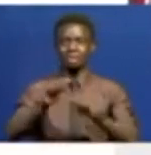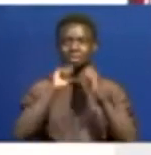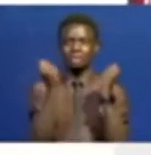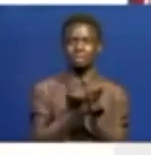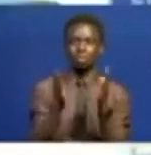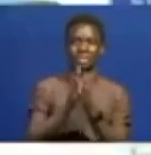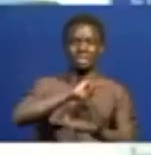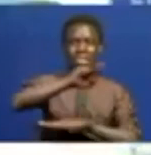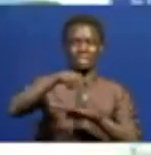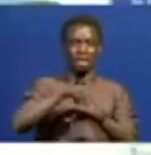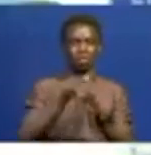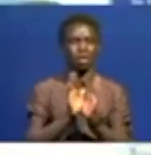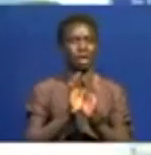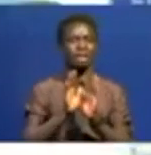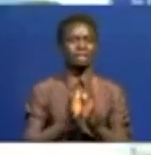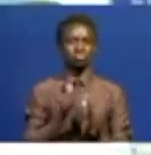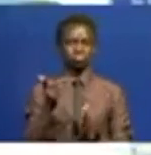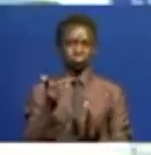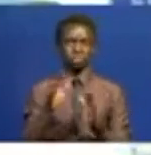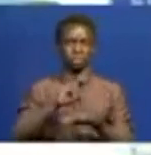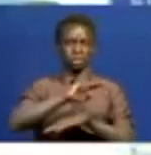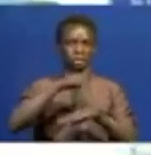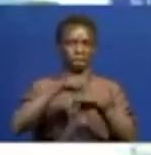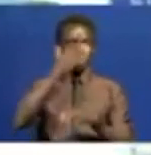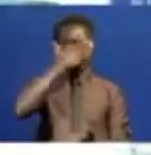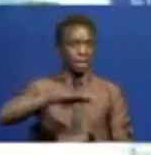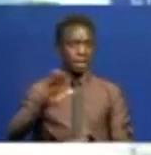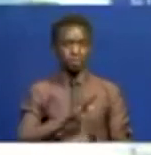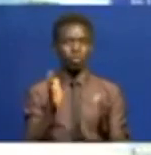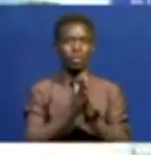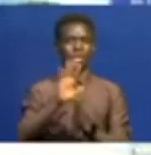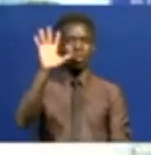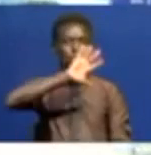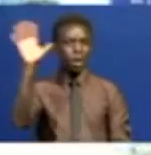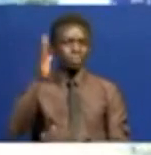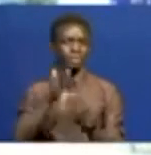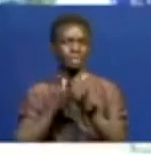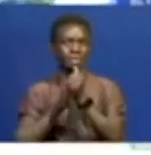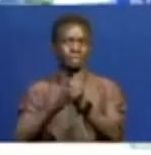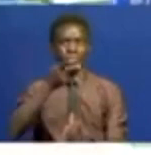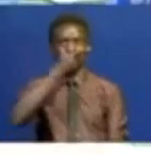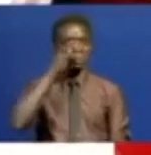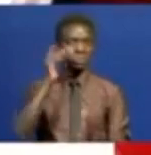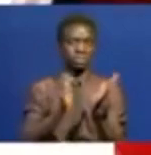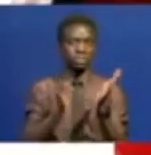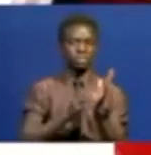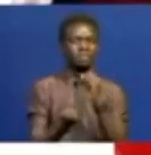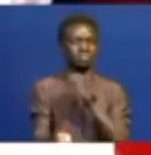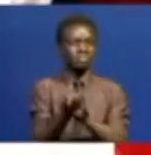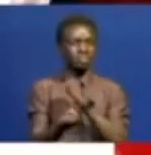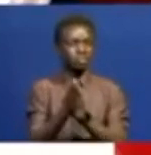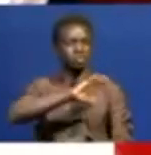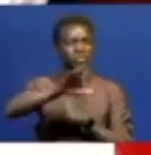Leader Majority Kimani Ichung’wa and Wiper Leader Kalonzo Musyoka addressed all thematic areas identified at the onset of the